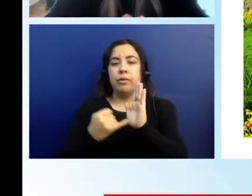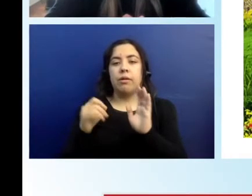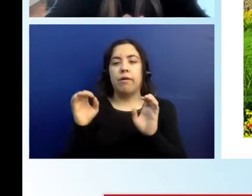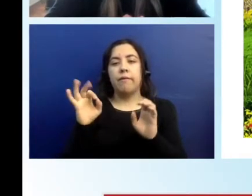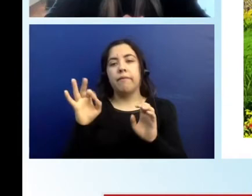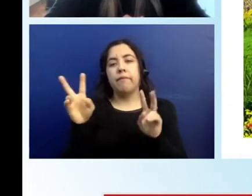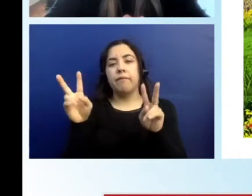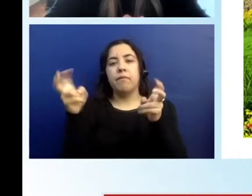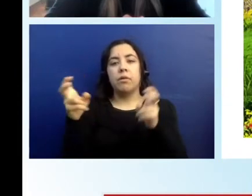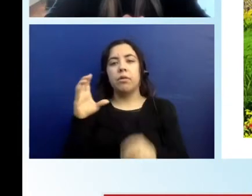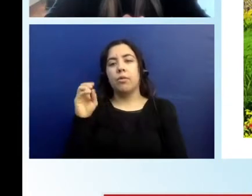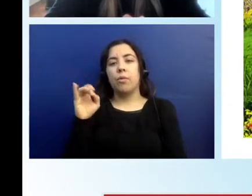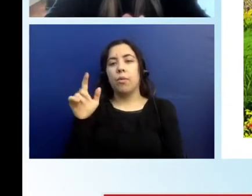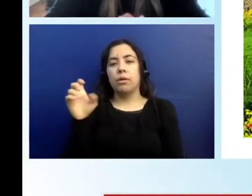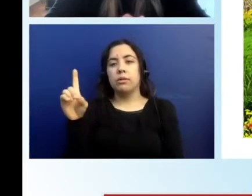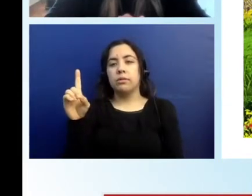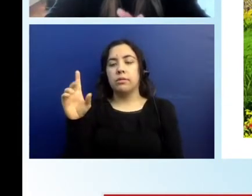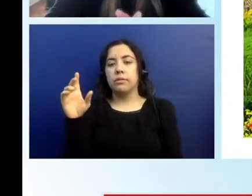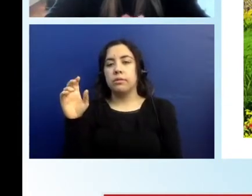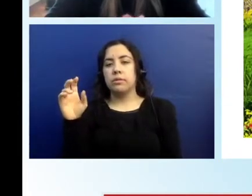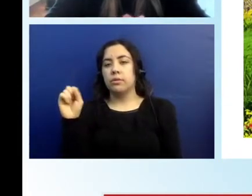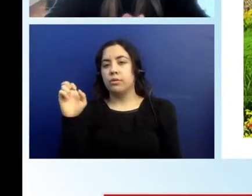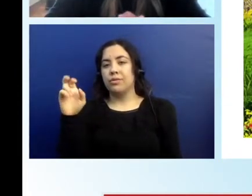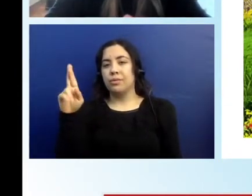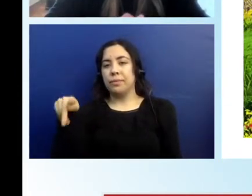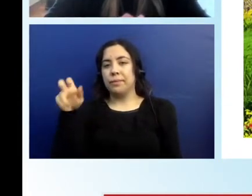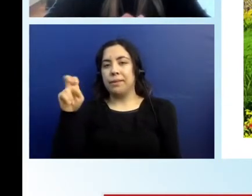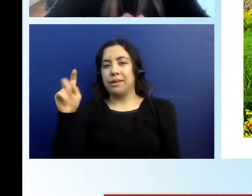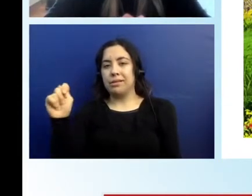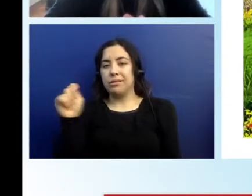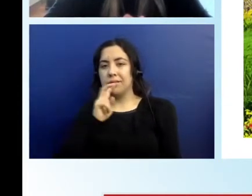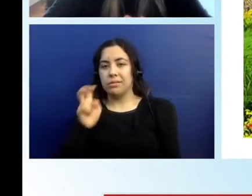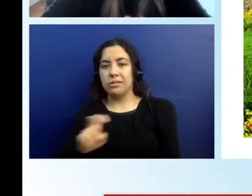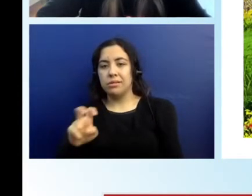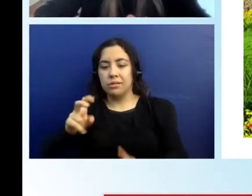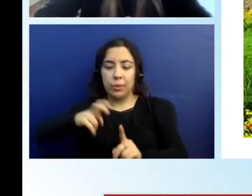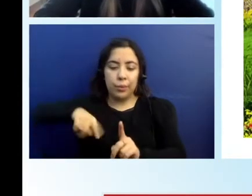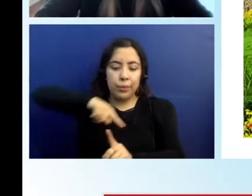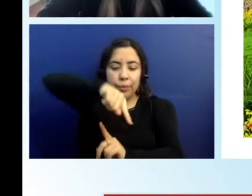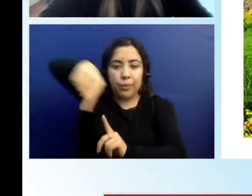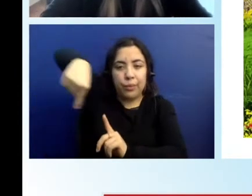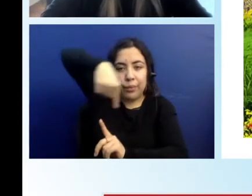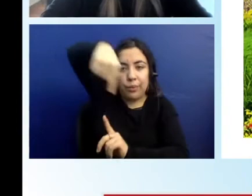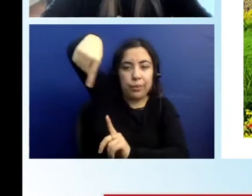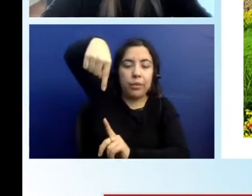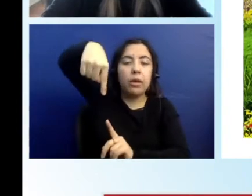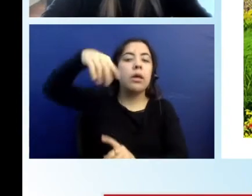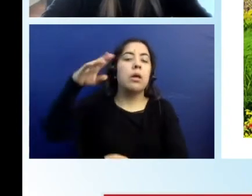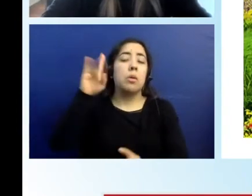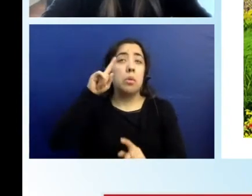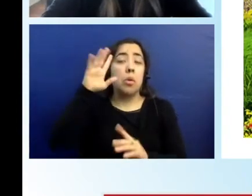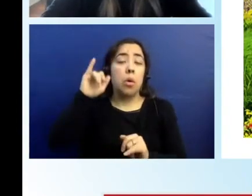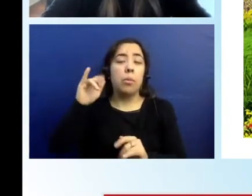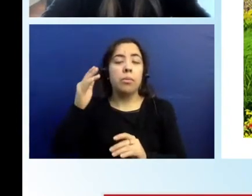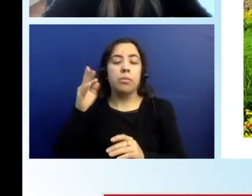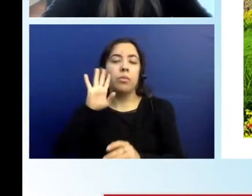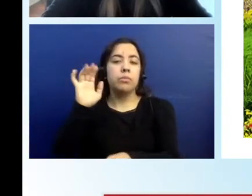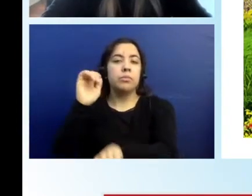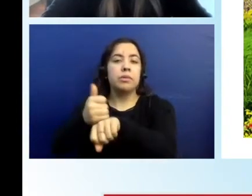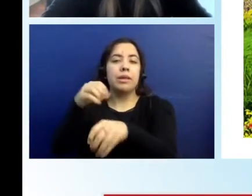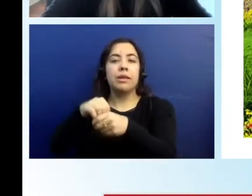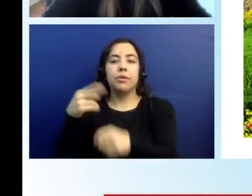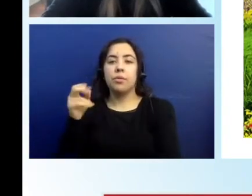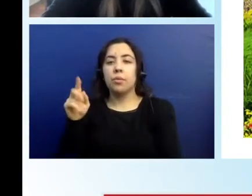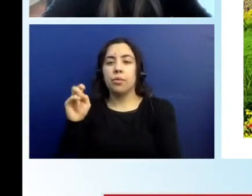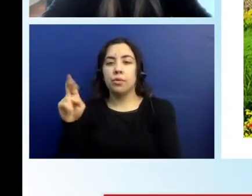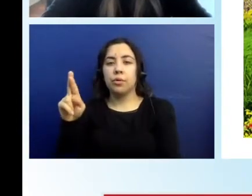hopefully to Horner Park in the city limits of Chicago. We're currently fundraising to buy